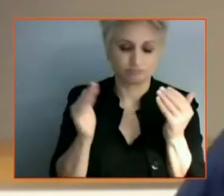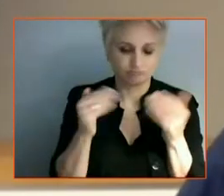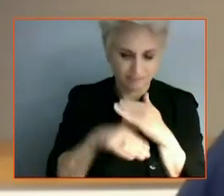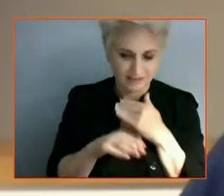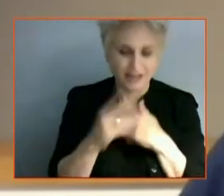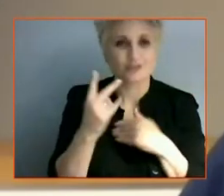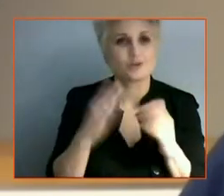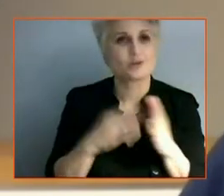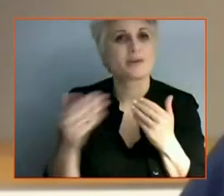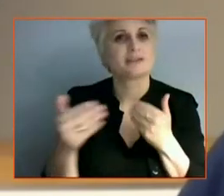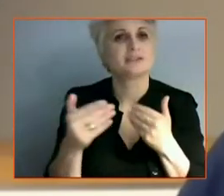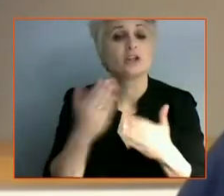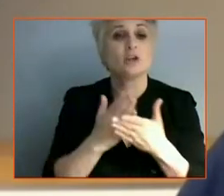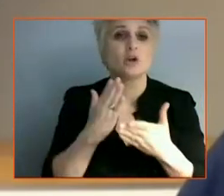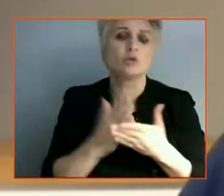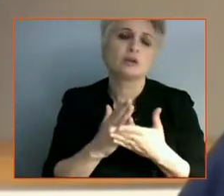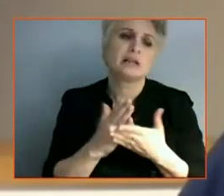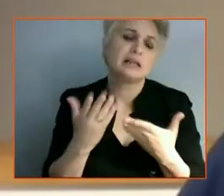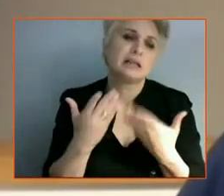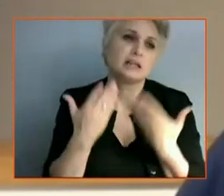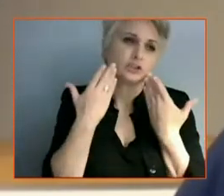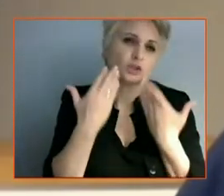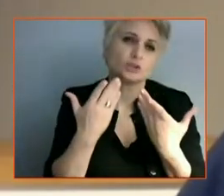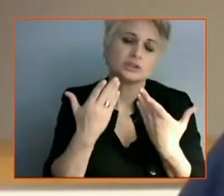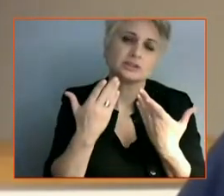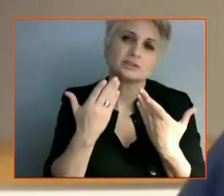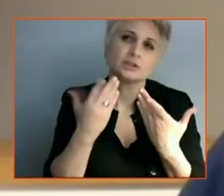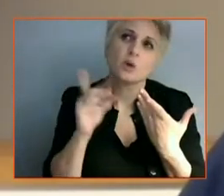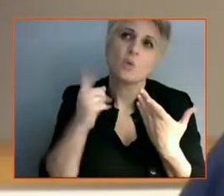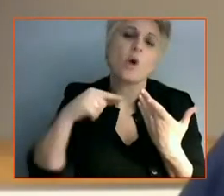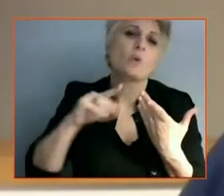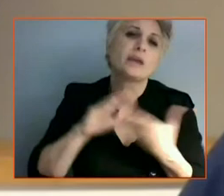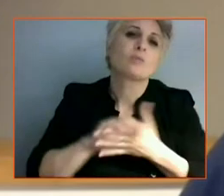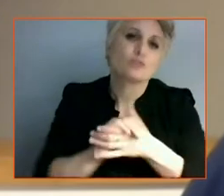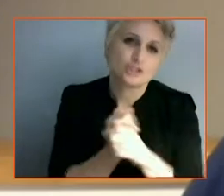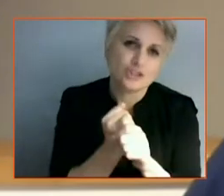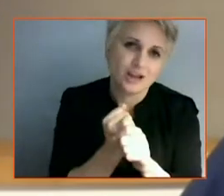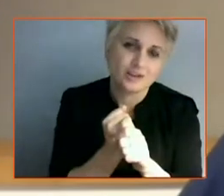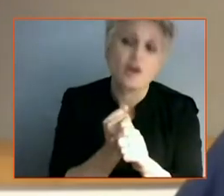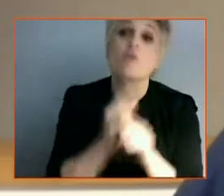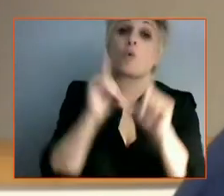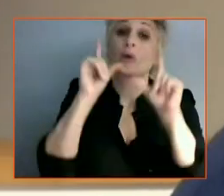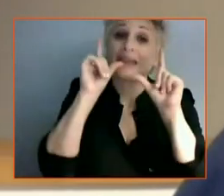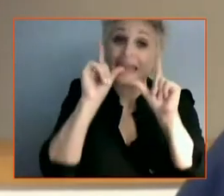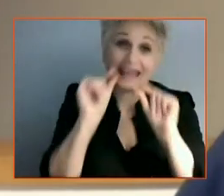brought out the appreciation of the things that we can do that give us enjoyment.